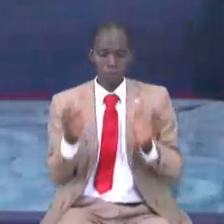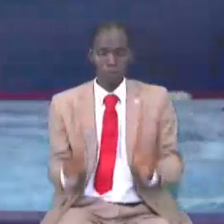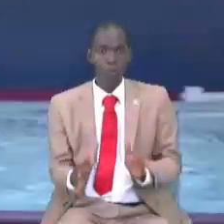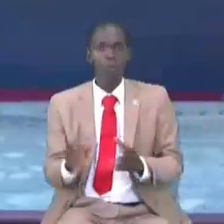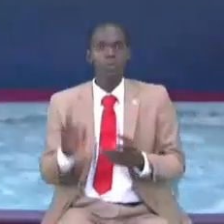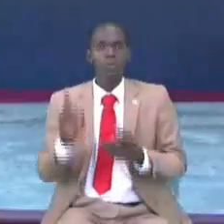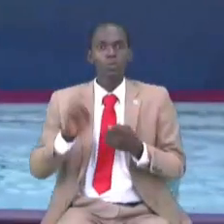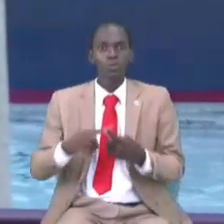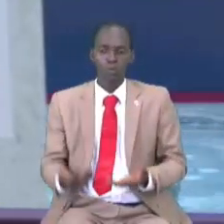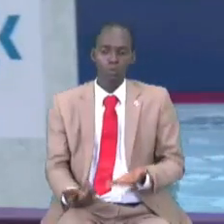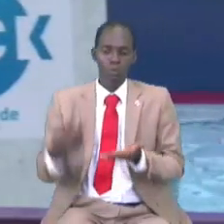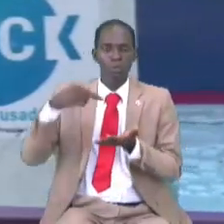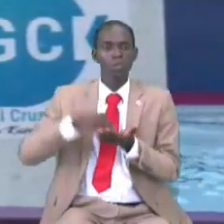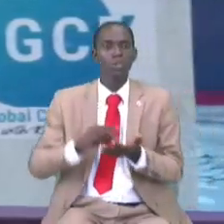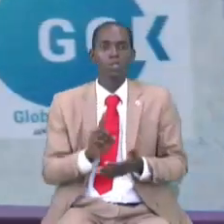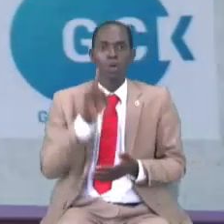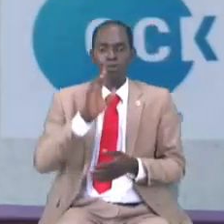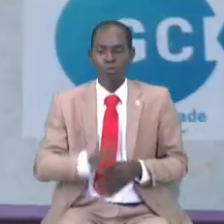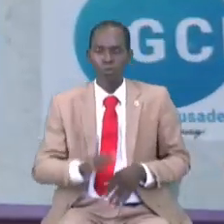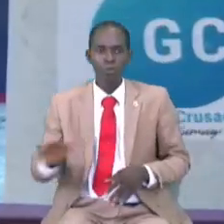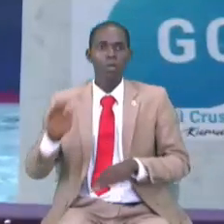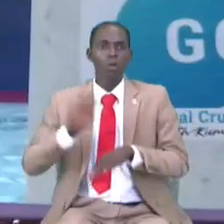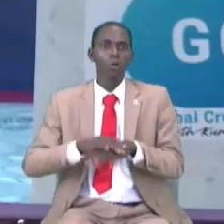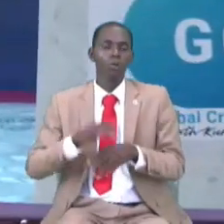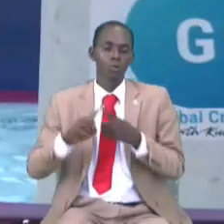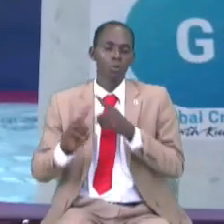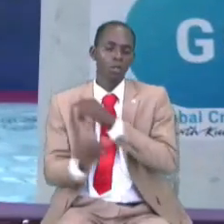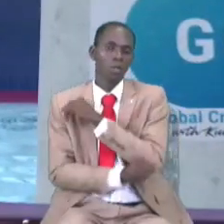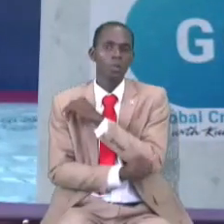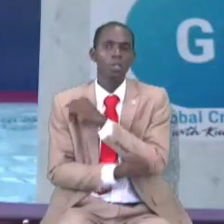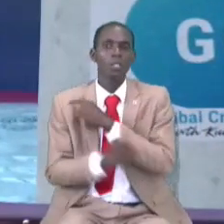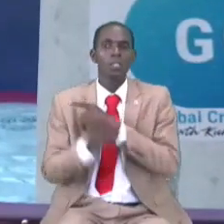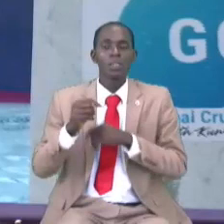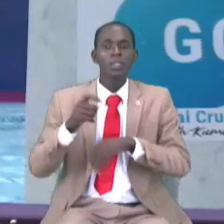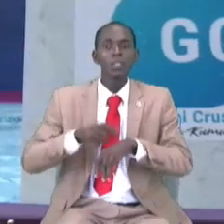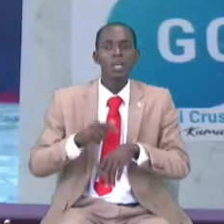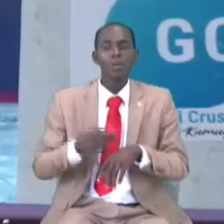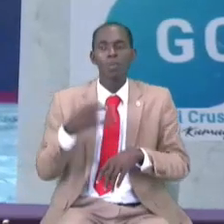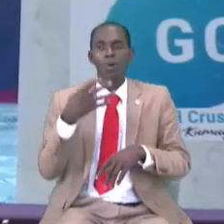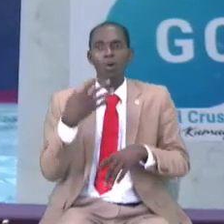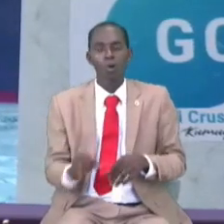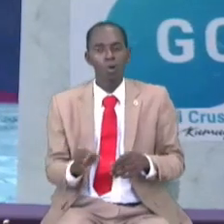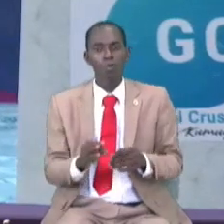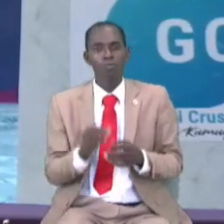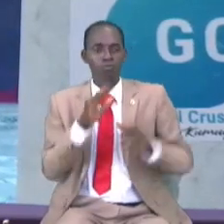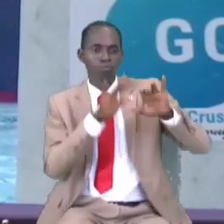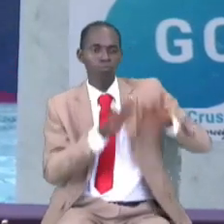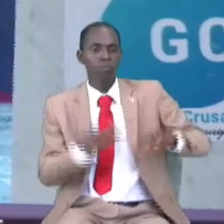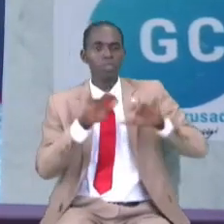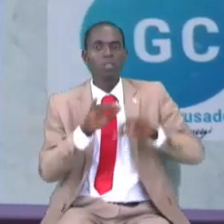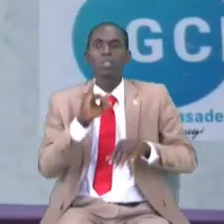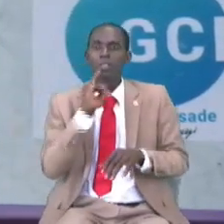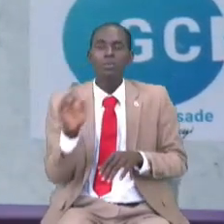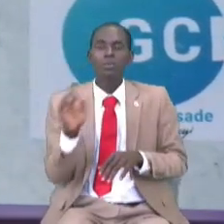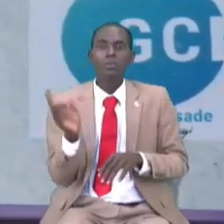The period of probation is where the whole world is living right now. Your neighbor,